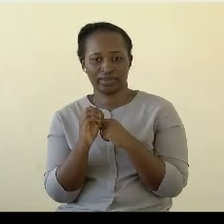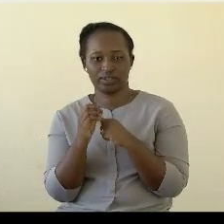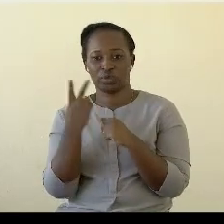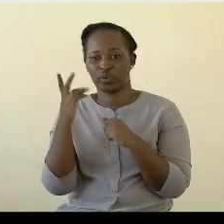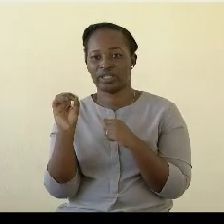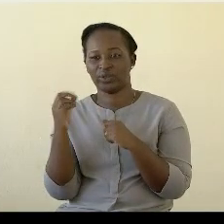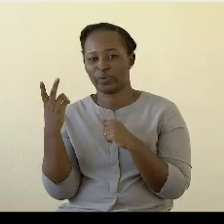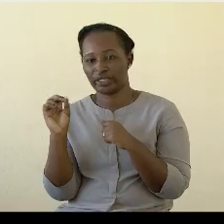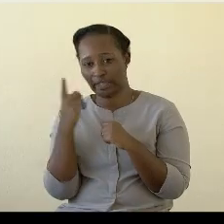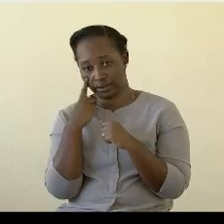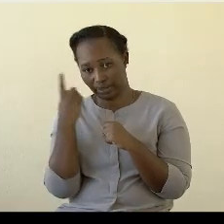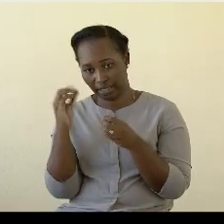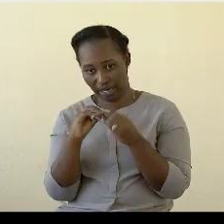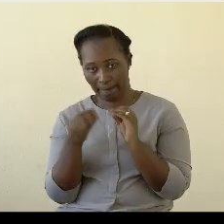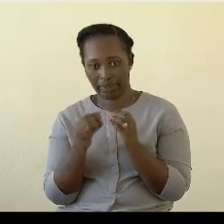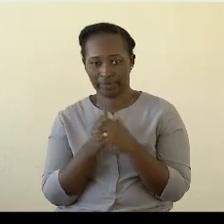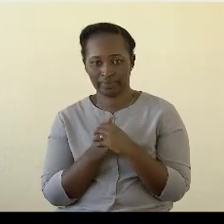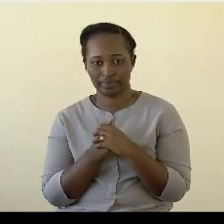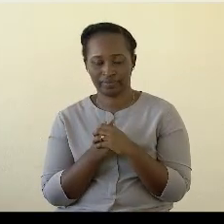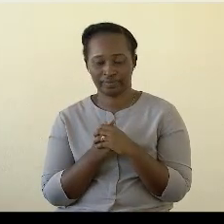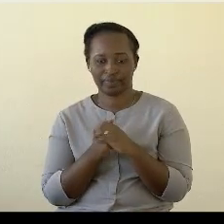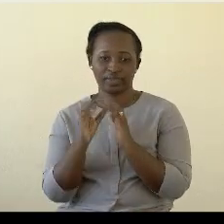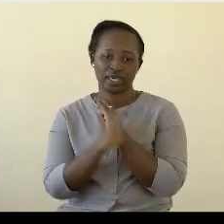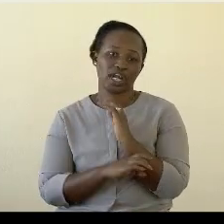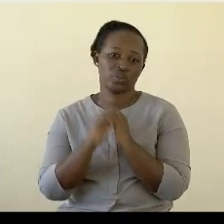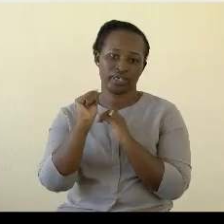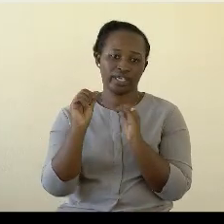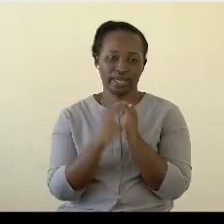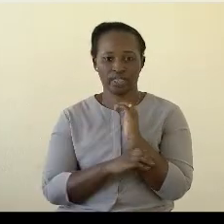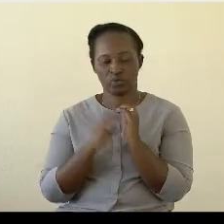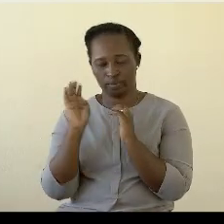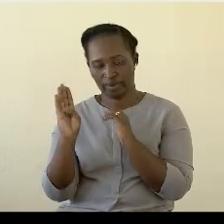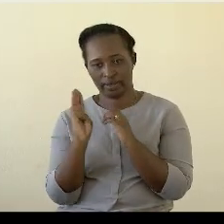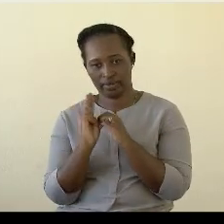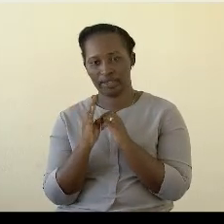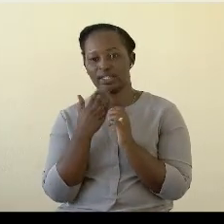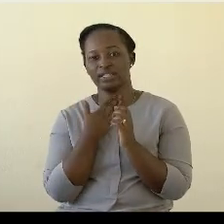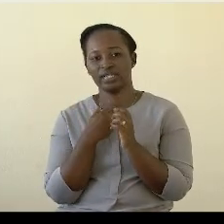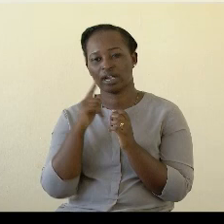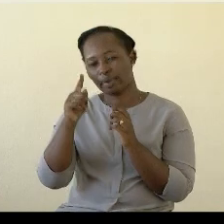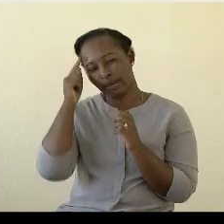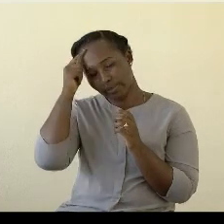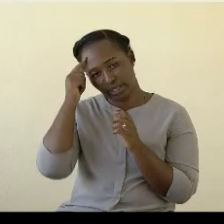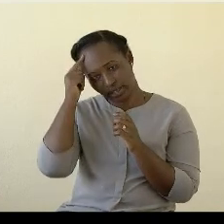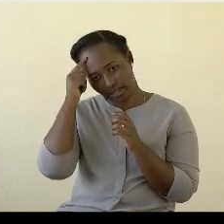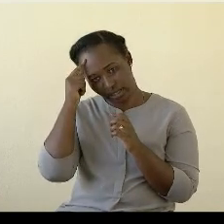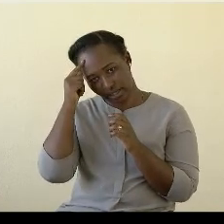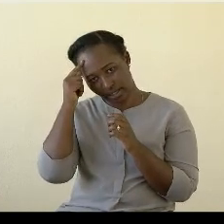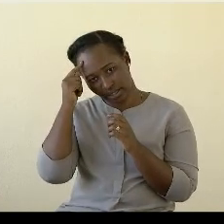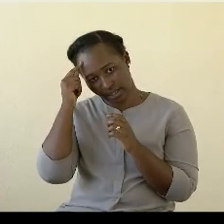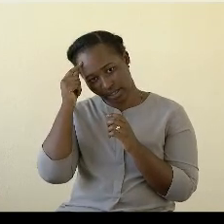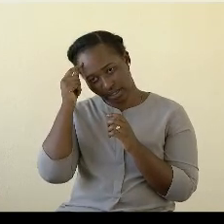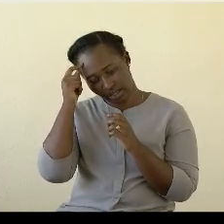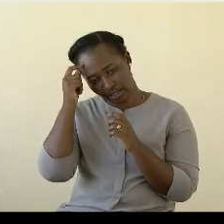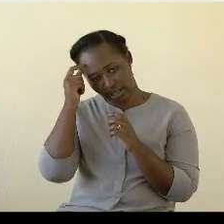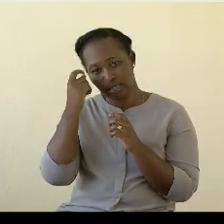2020, today. It's country A, it's country B. I want you to think of a possibility